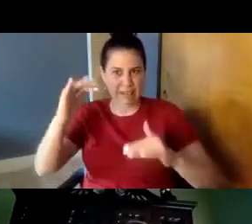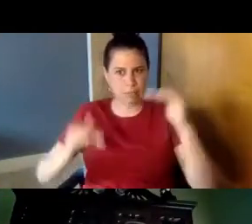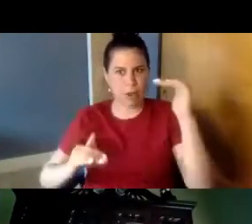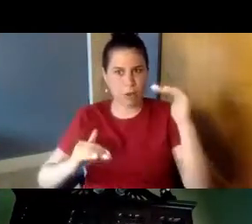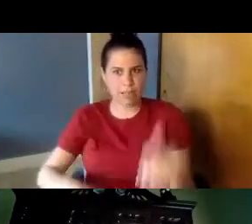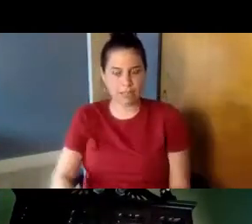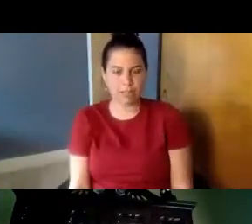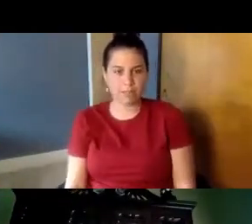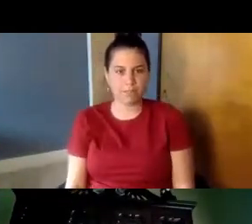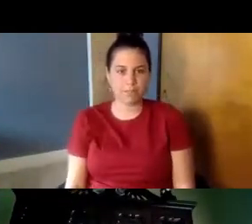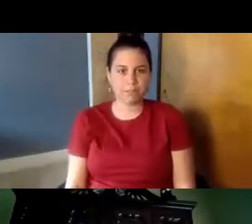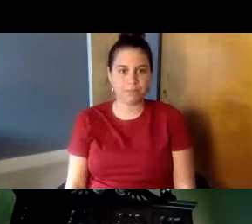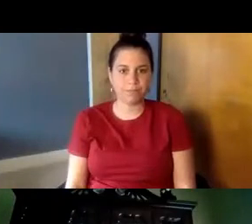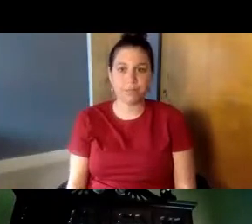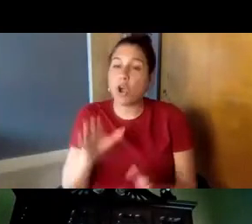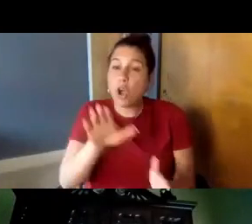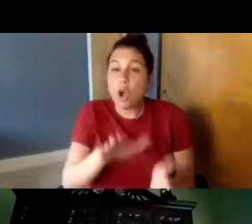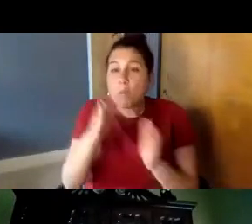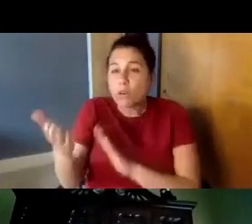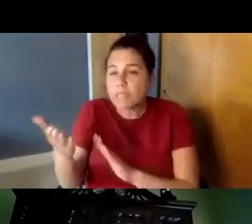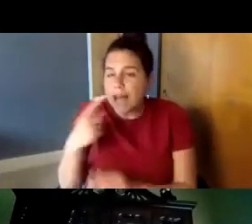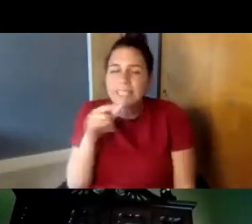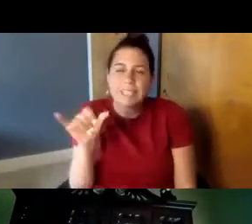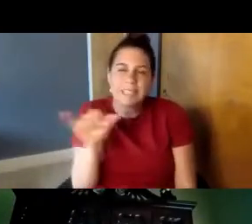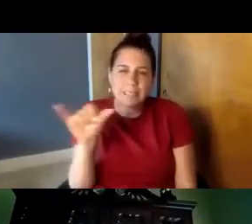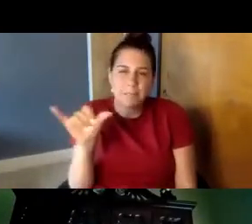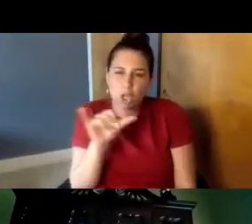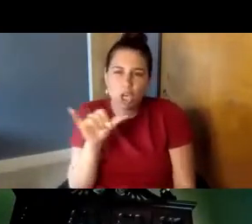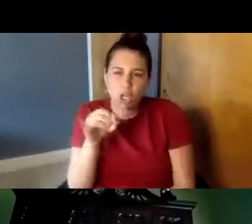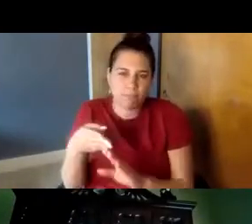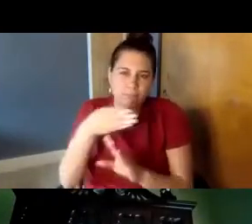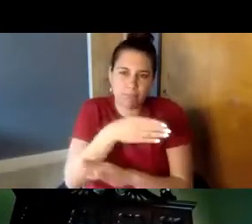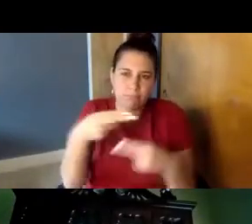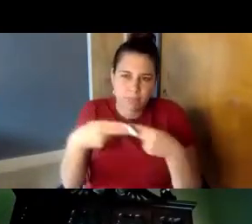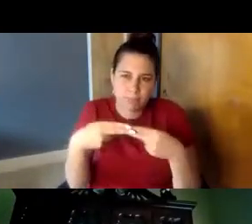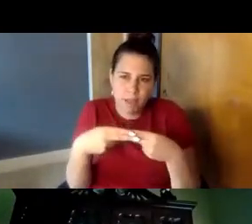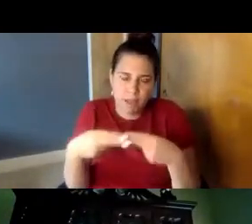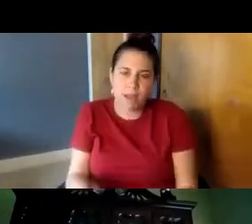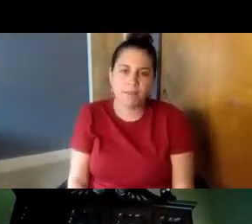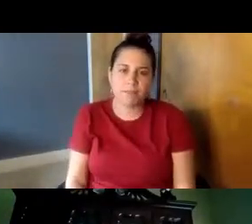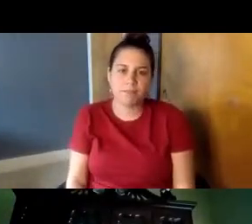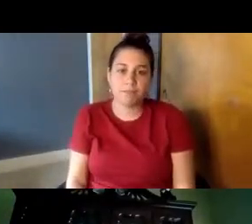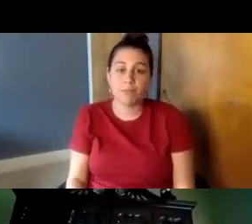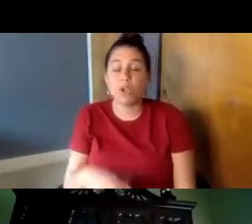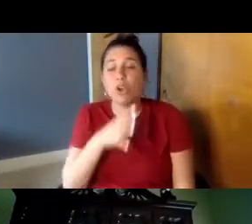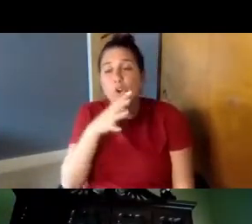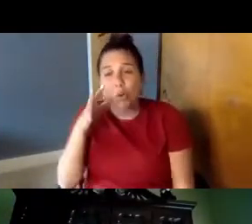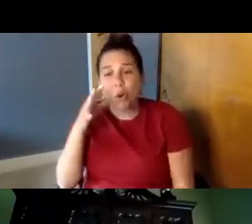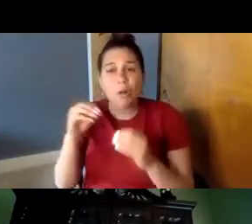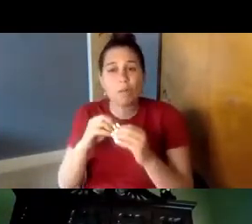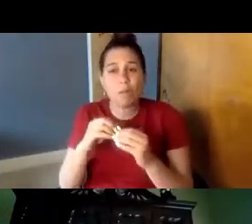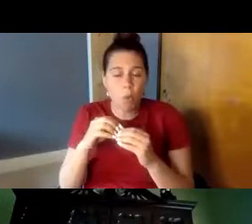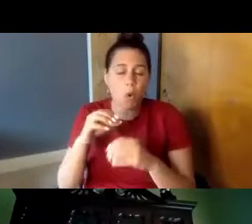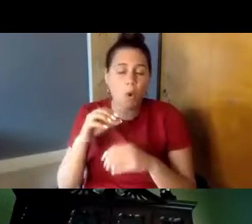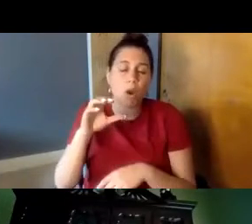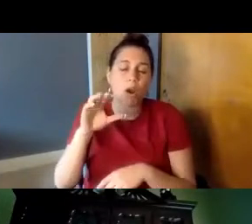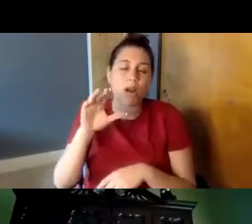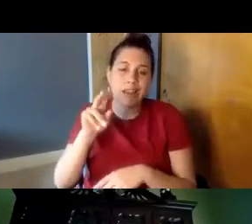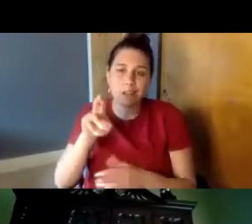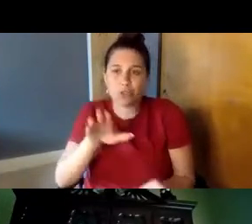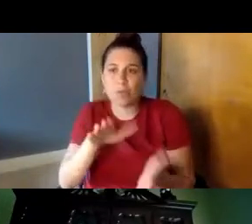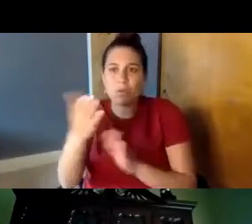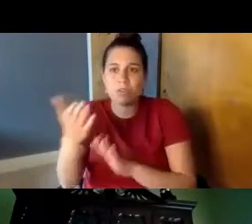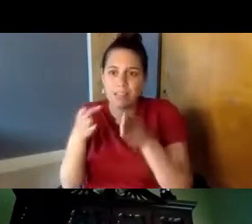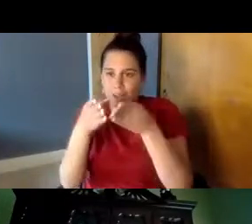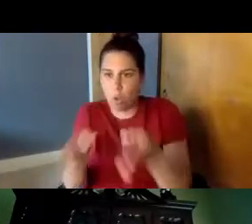Cancer mortality, very much the same story. The rural parts of our catchment area have a higher burden of cancer mortality overall,